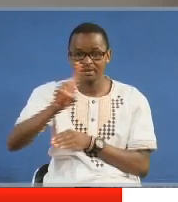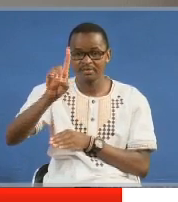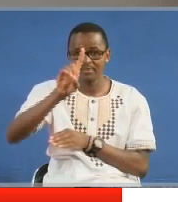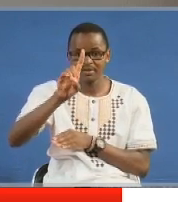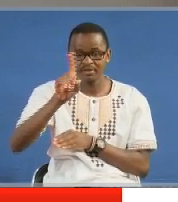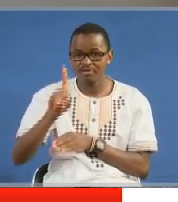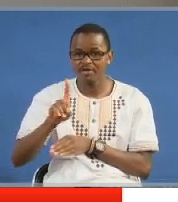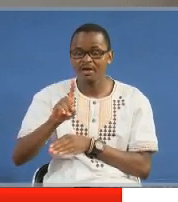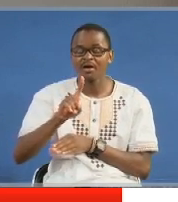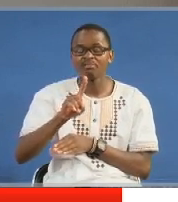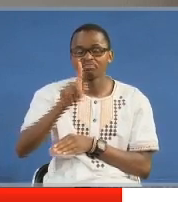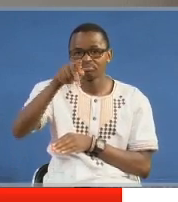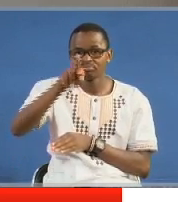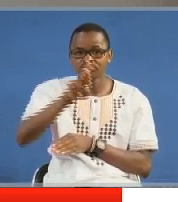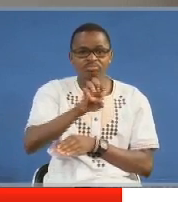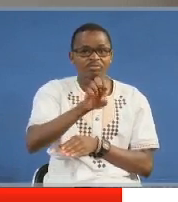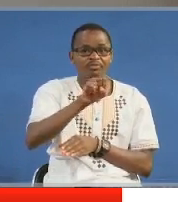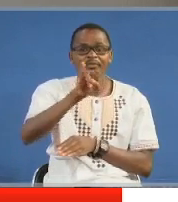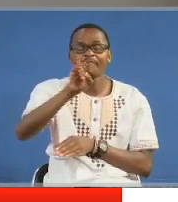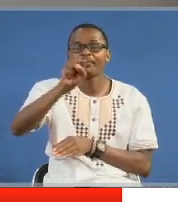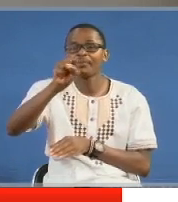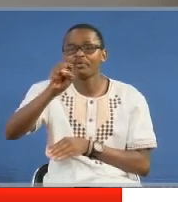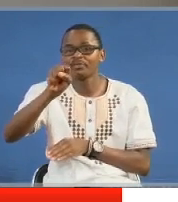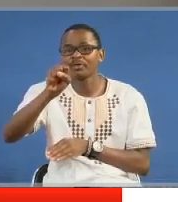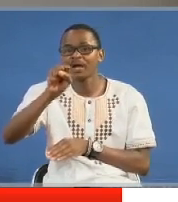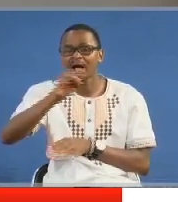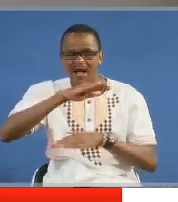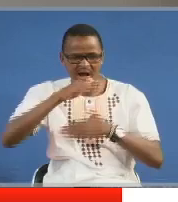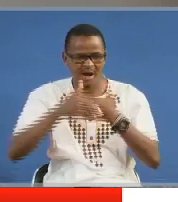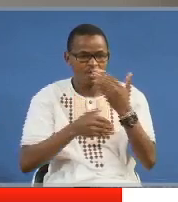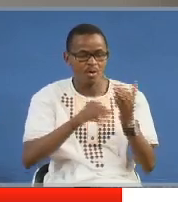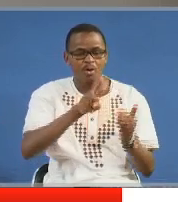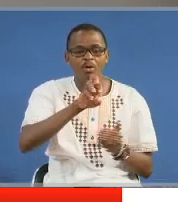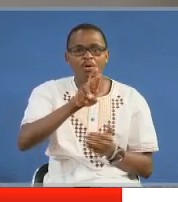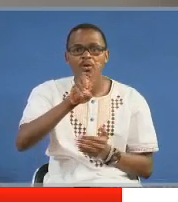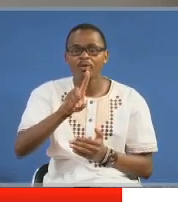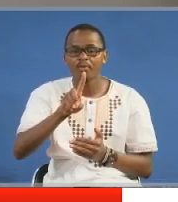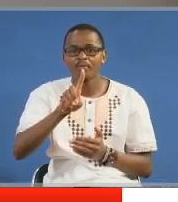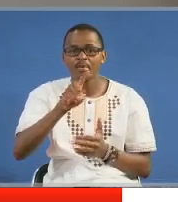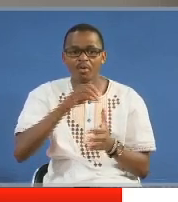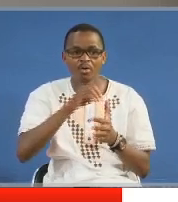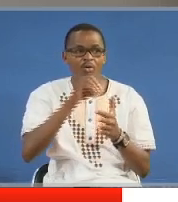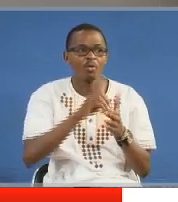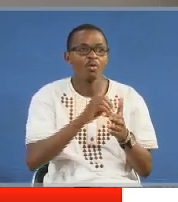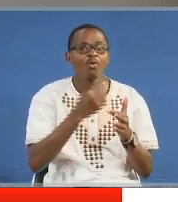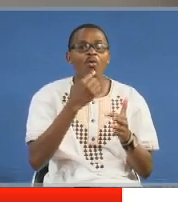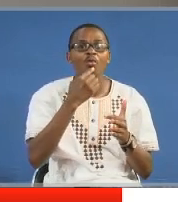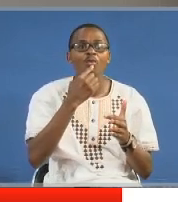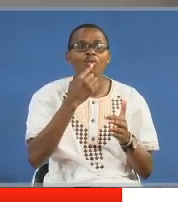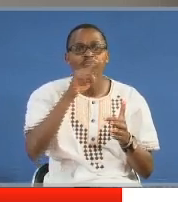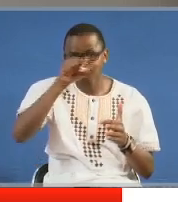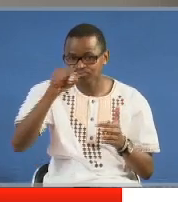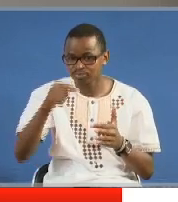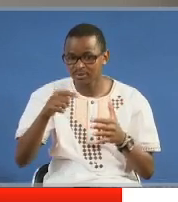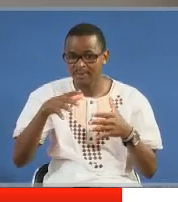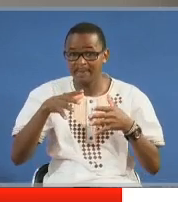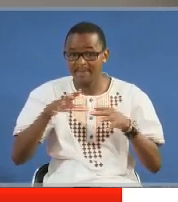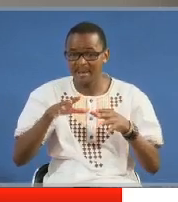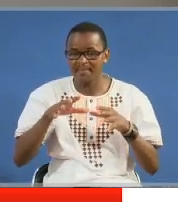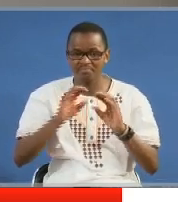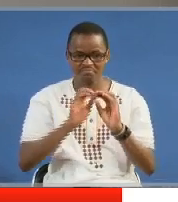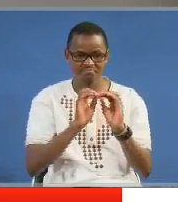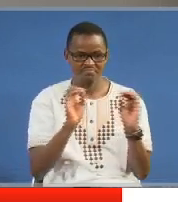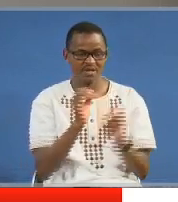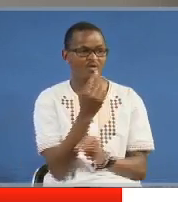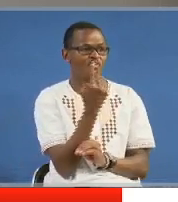Precious Talents Academy is located, an entire ward or with more than 100,000 residents has